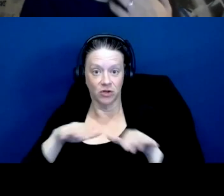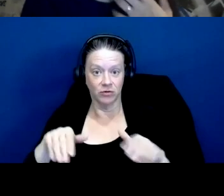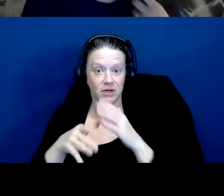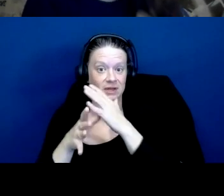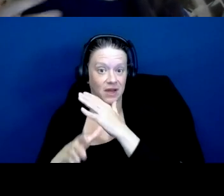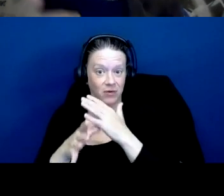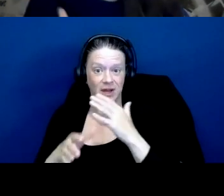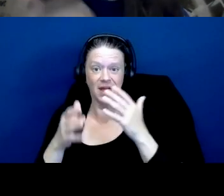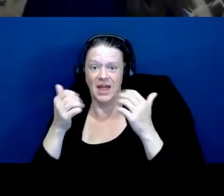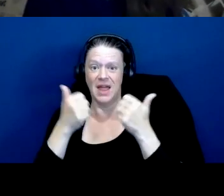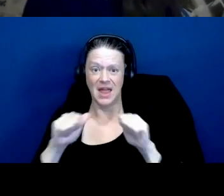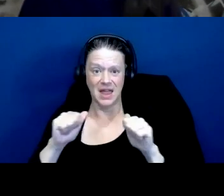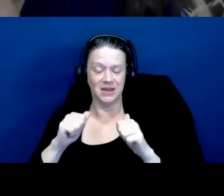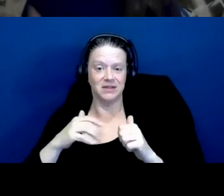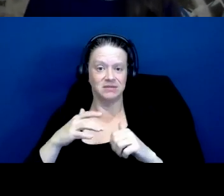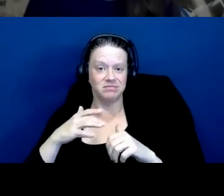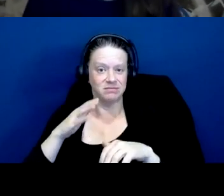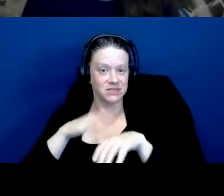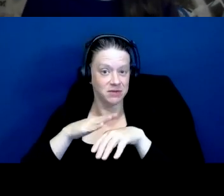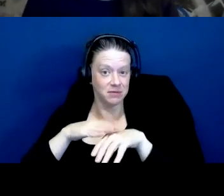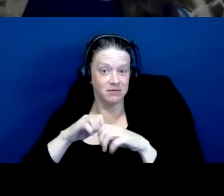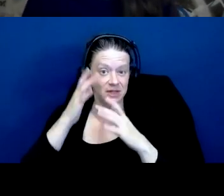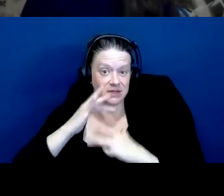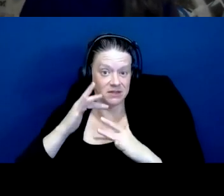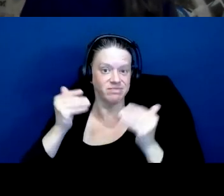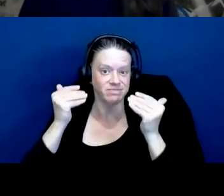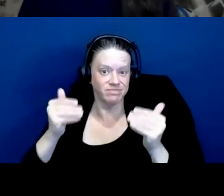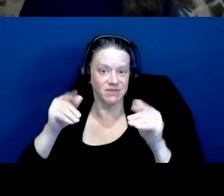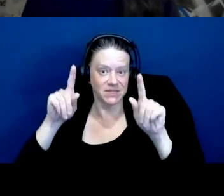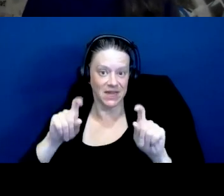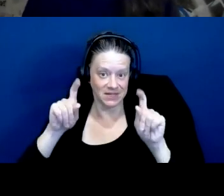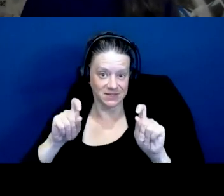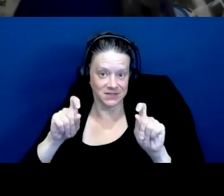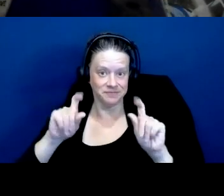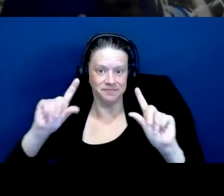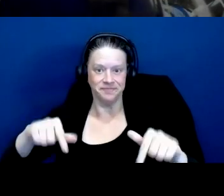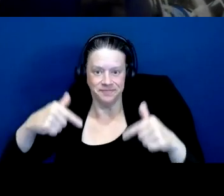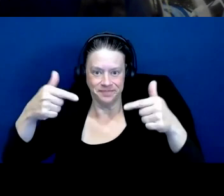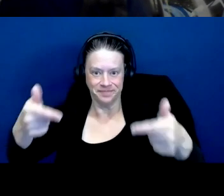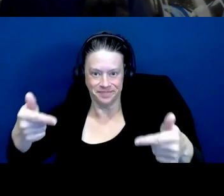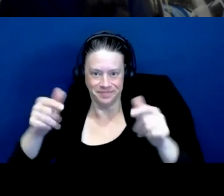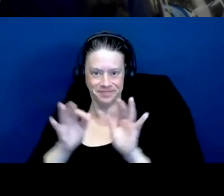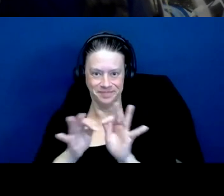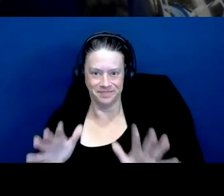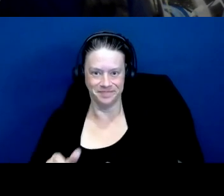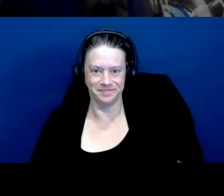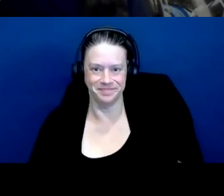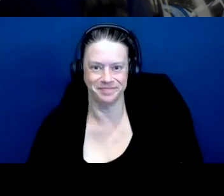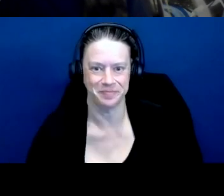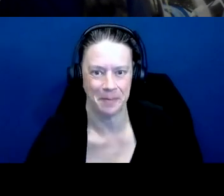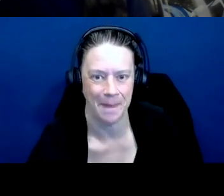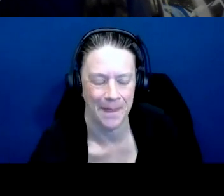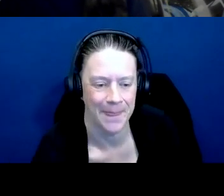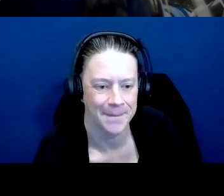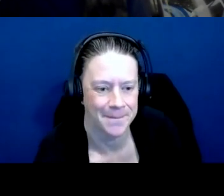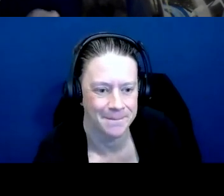of illness, when in doubt, get tested. Also, of course, if you're waiting for the result of a COVID test, you